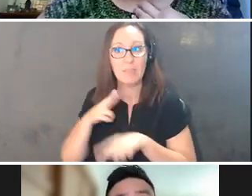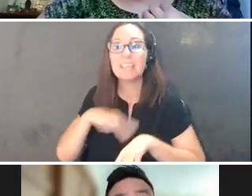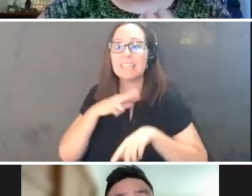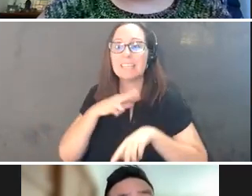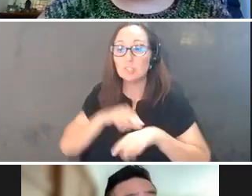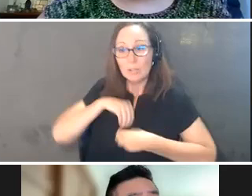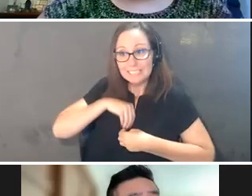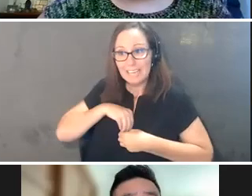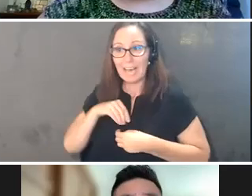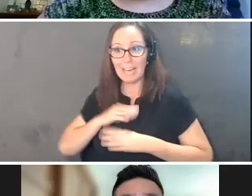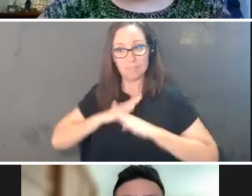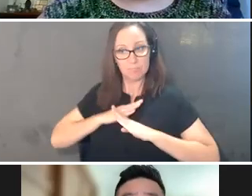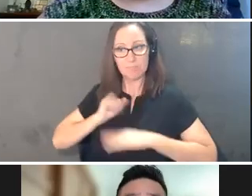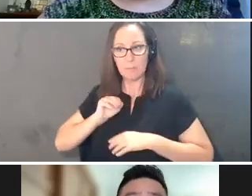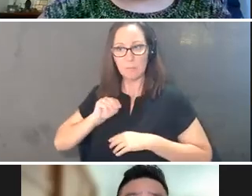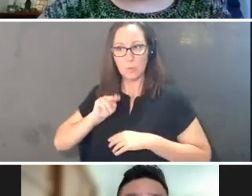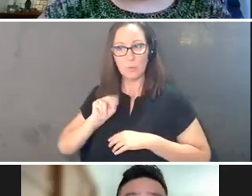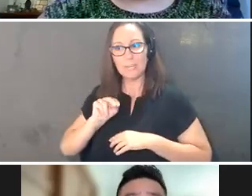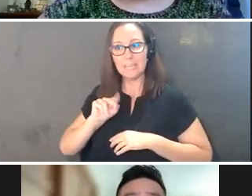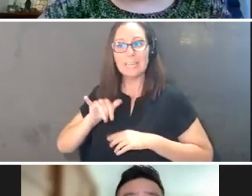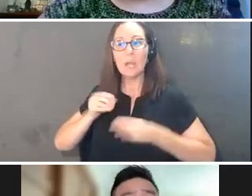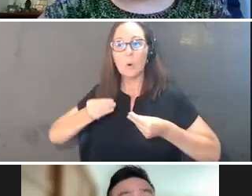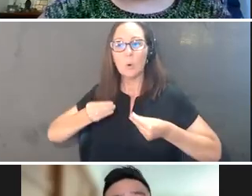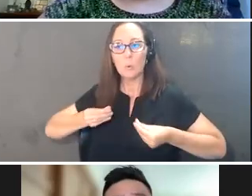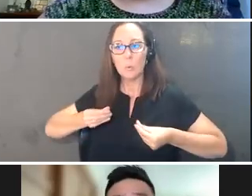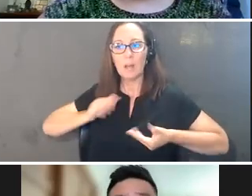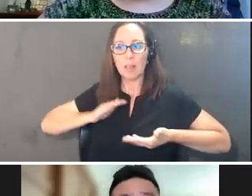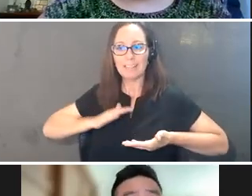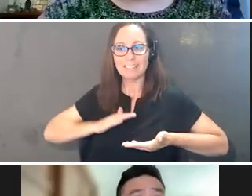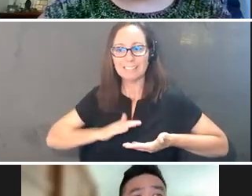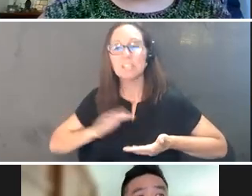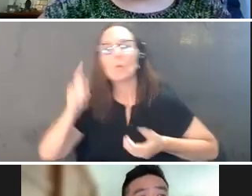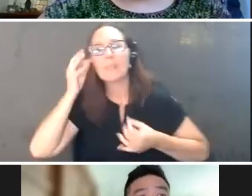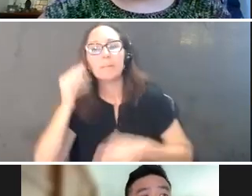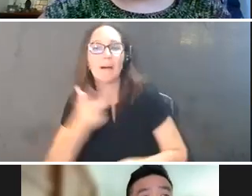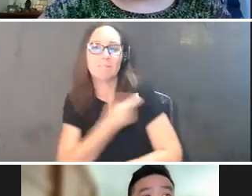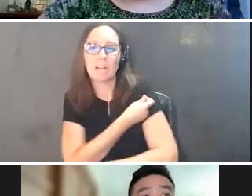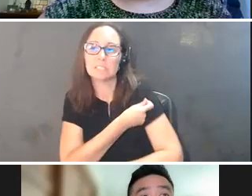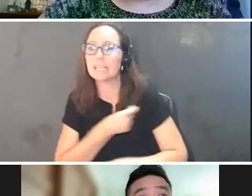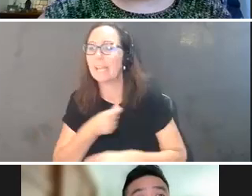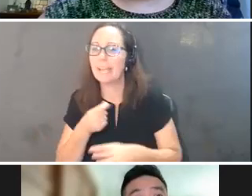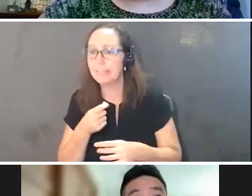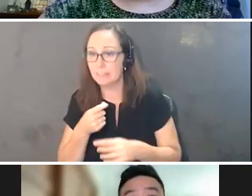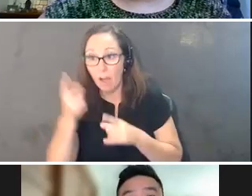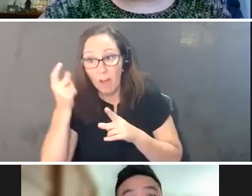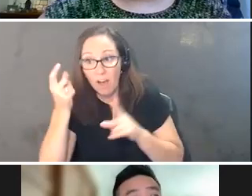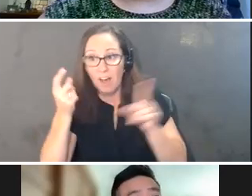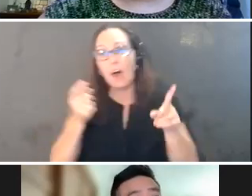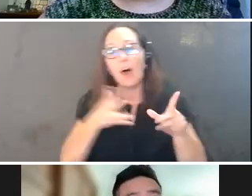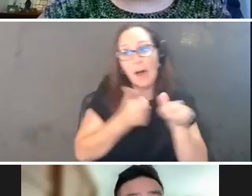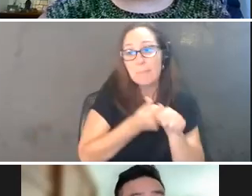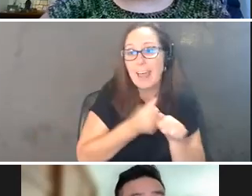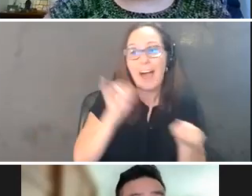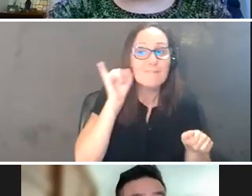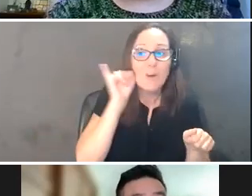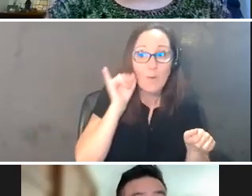decrease. And getting the vaccine is like updating your immune system again. So think about your iPhone. It's like getting the latest update for your iPhone. Hey, your